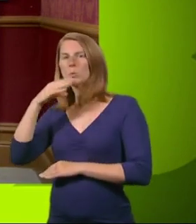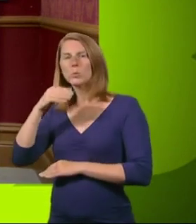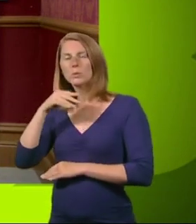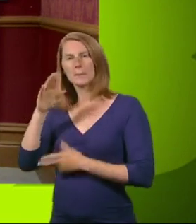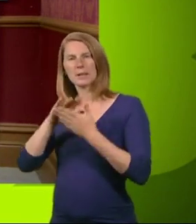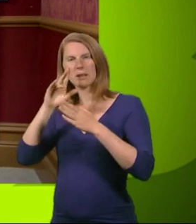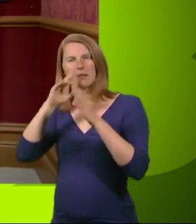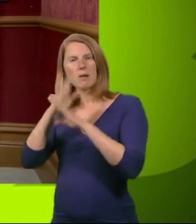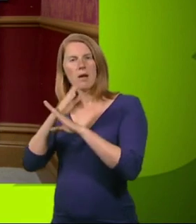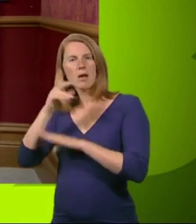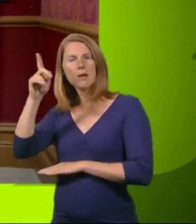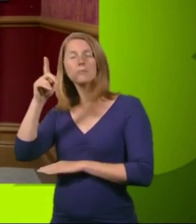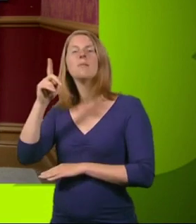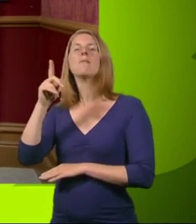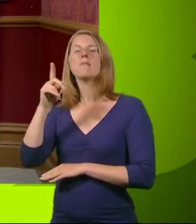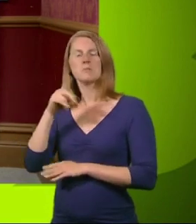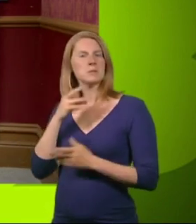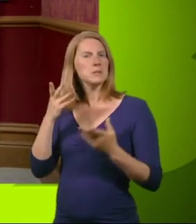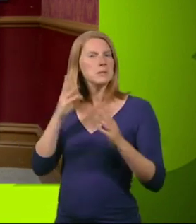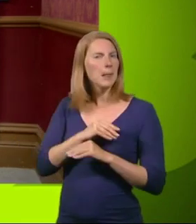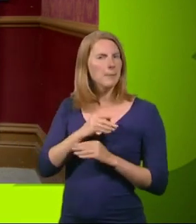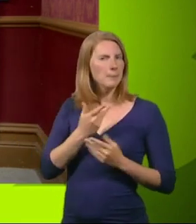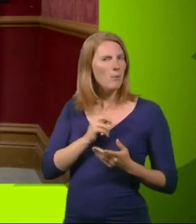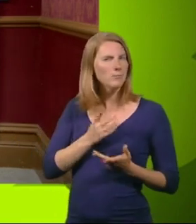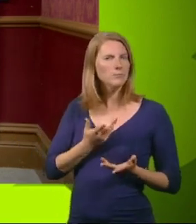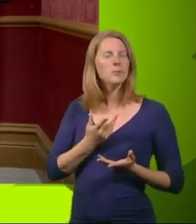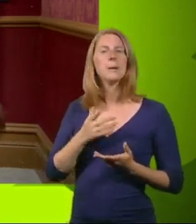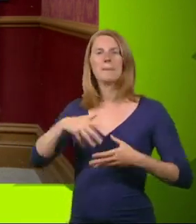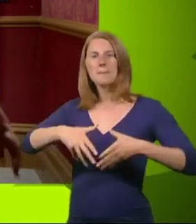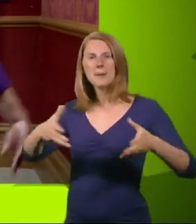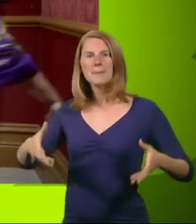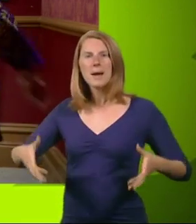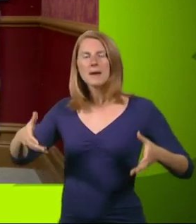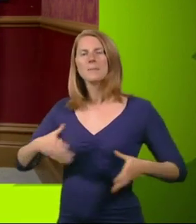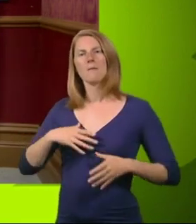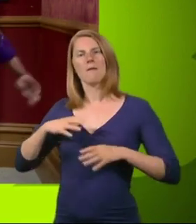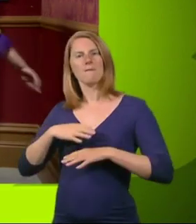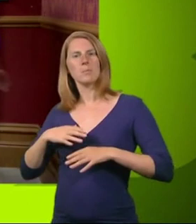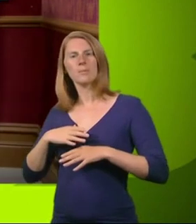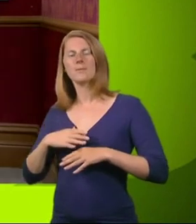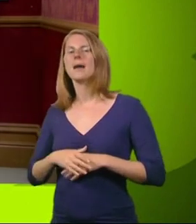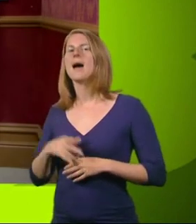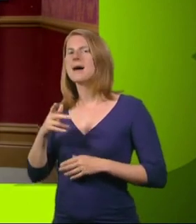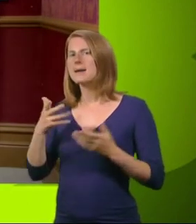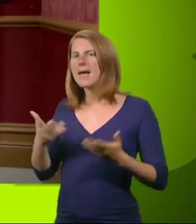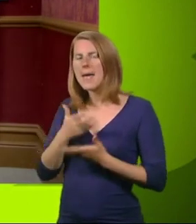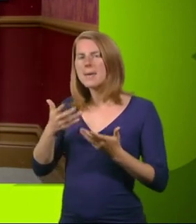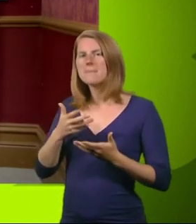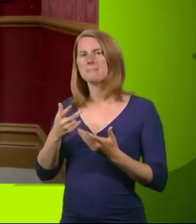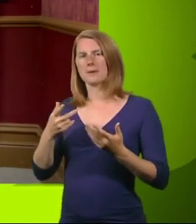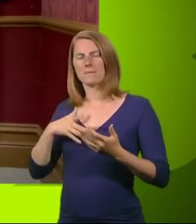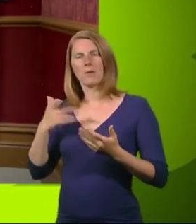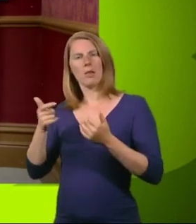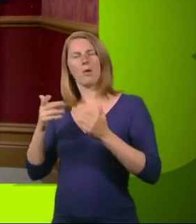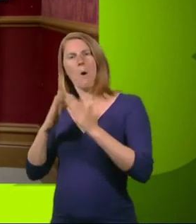Beanbags. We'll have to make it comfy for them. We need games. Things to make them feel at home. What are they going to eat? Whatever we can get out of